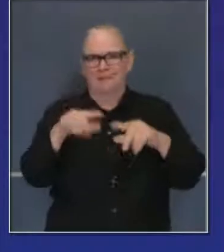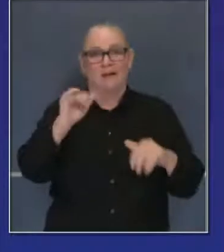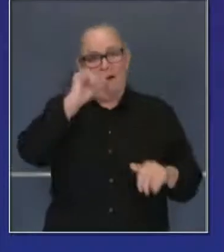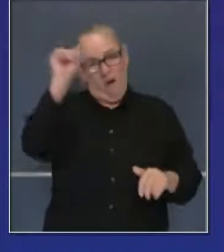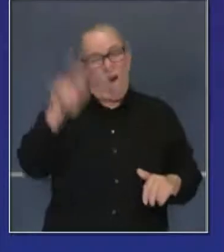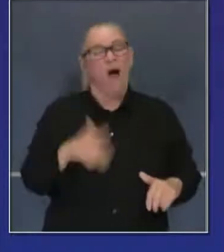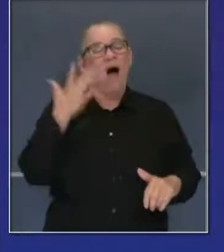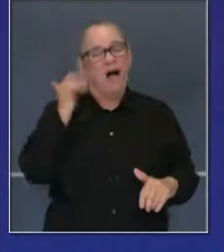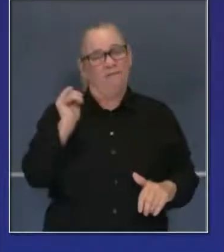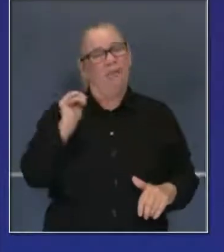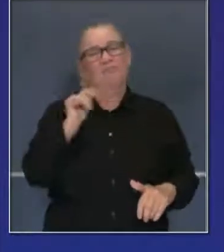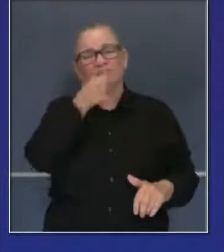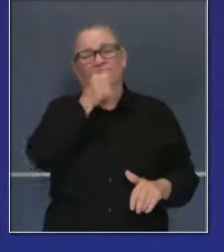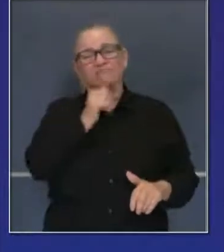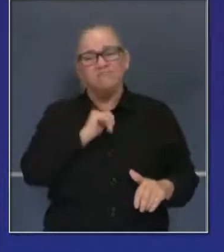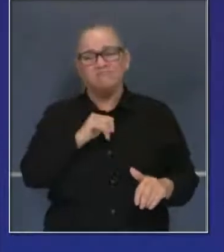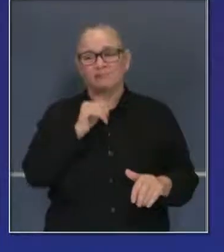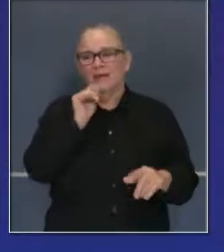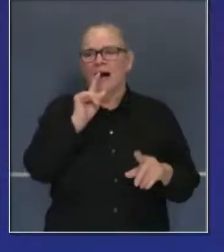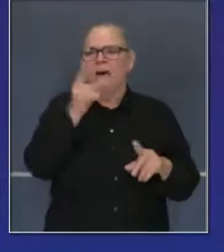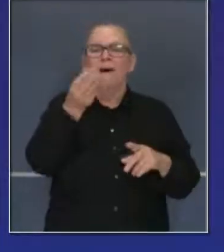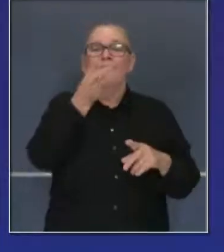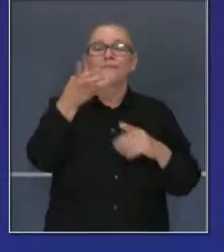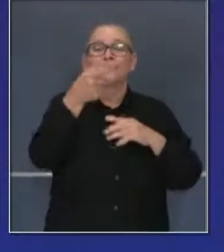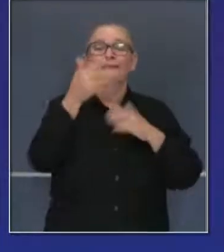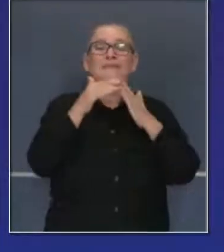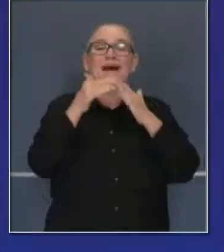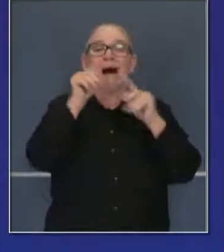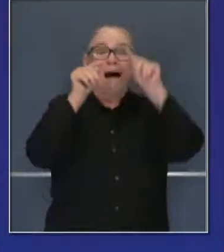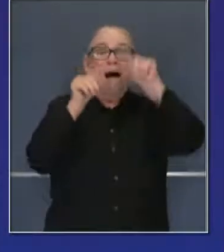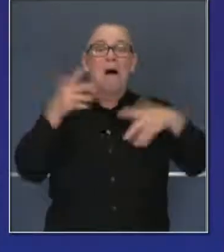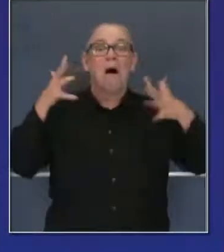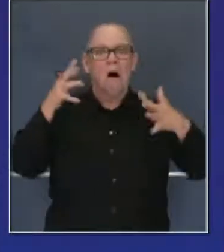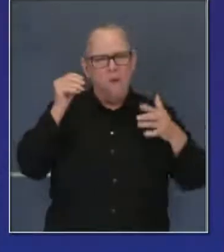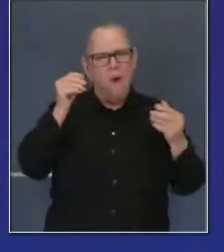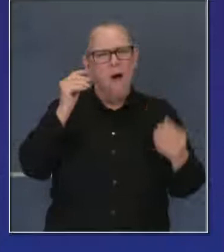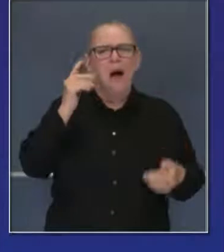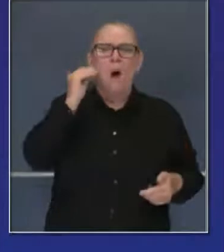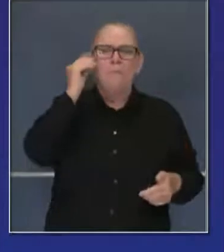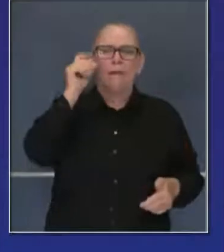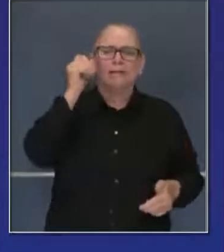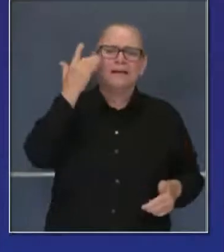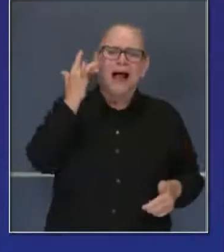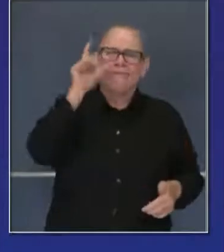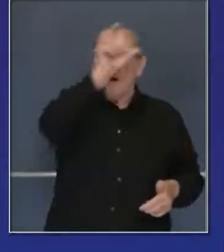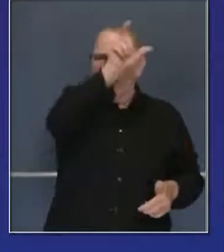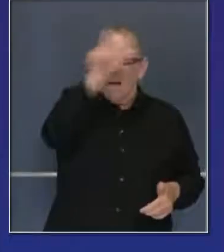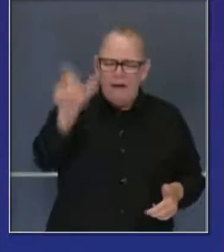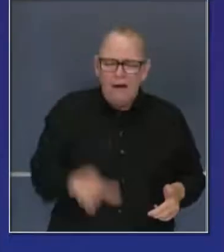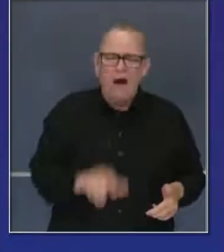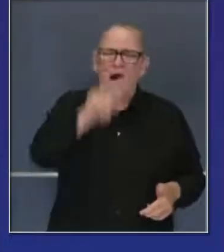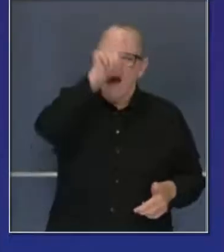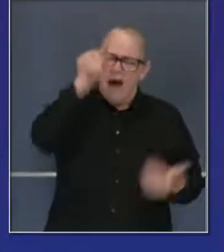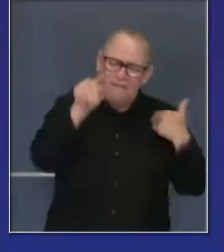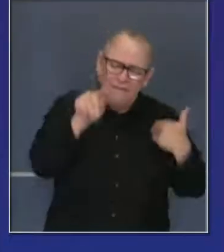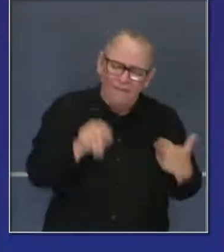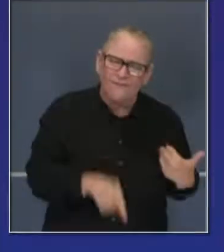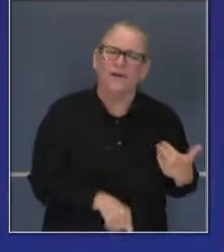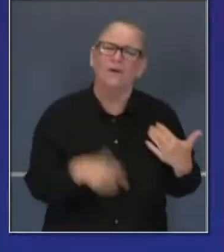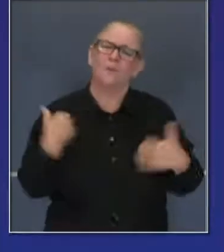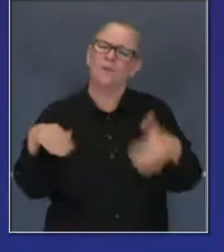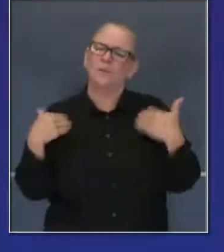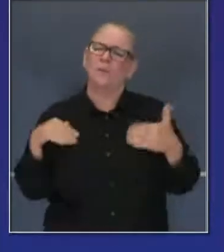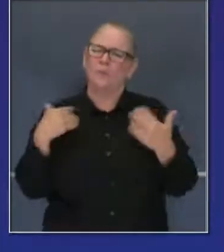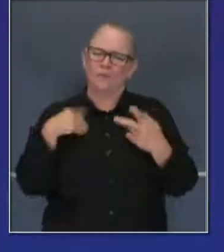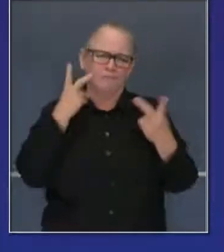coastal issue. It's not concentrated in just a few dense urban environments in this state. Having traveled most part